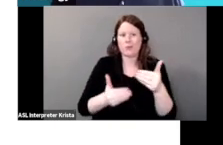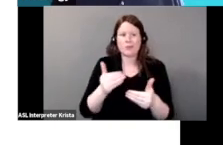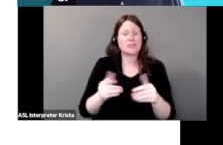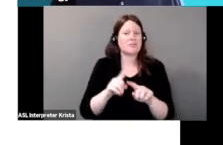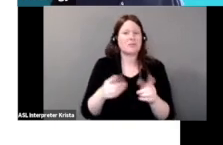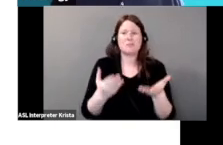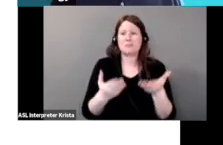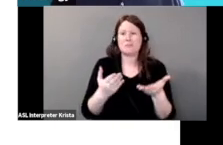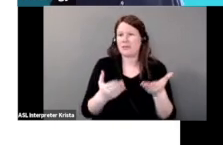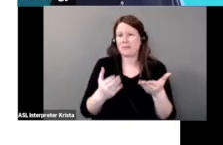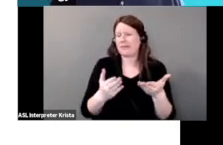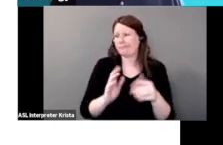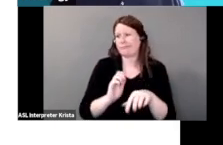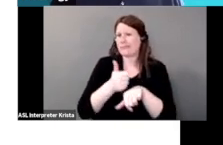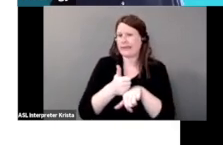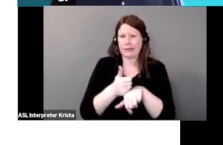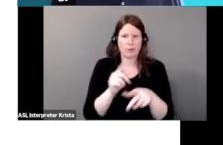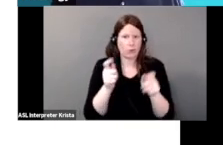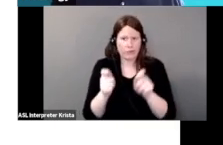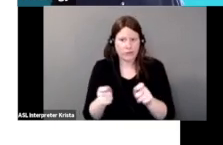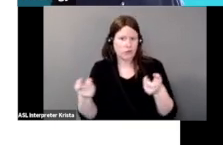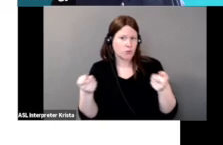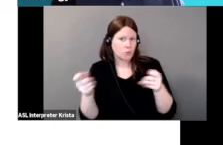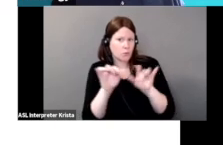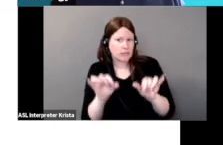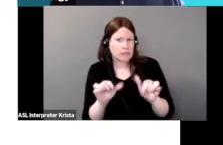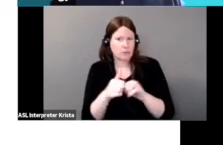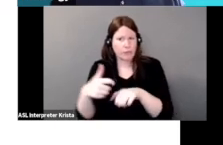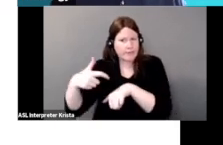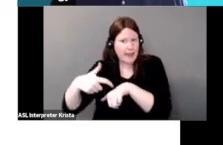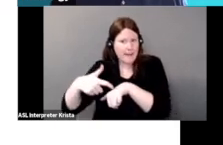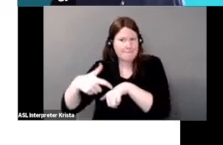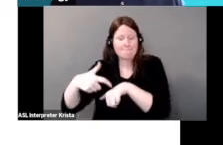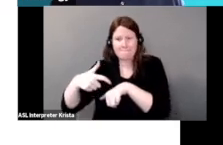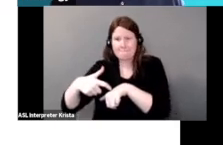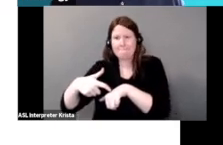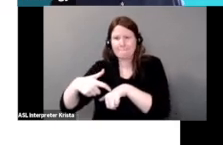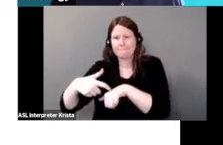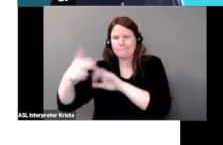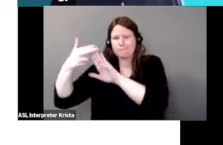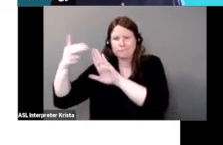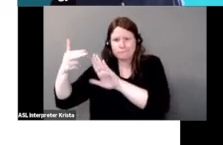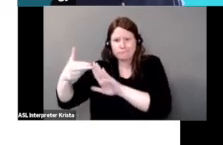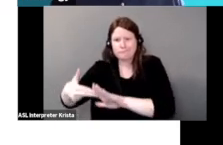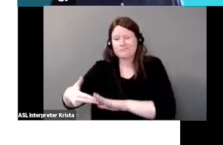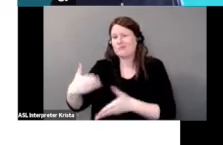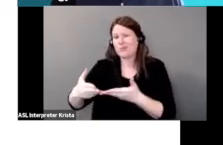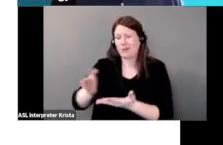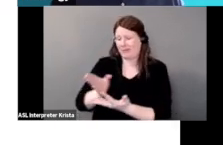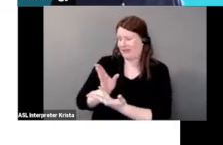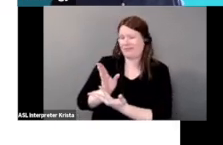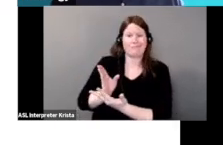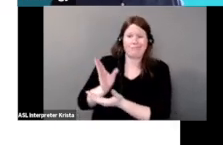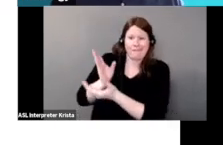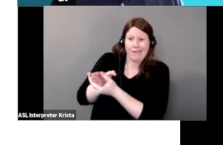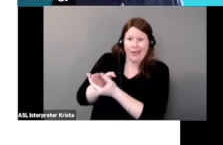a revision control system that has timestamps on it, and often even just the file history in your operating